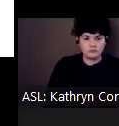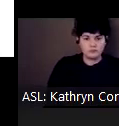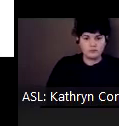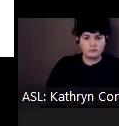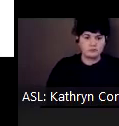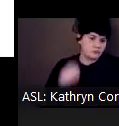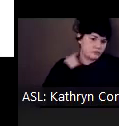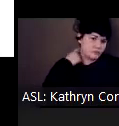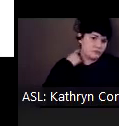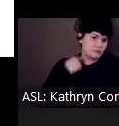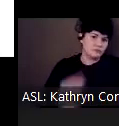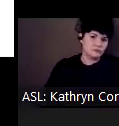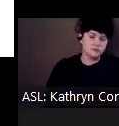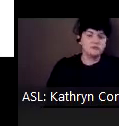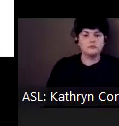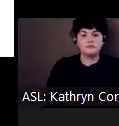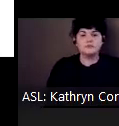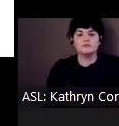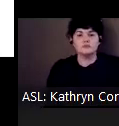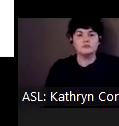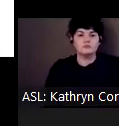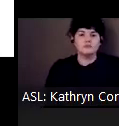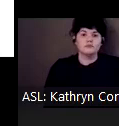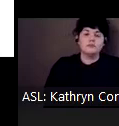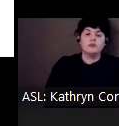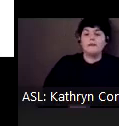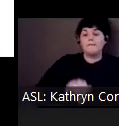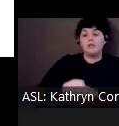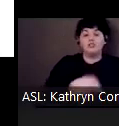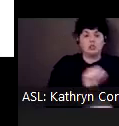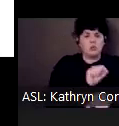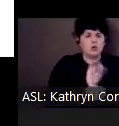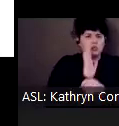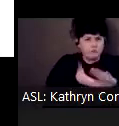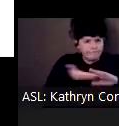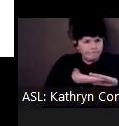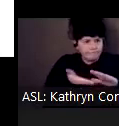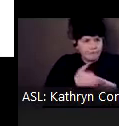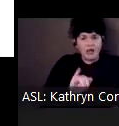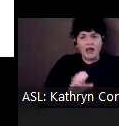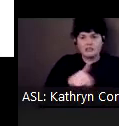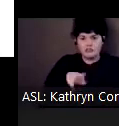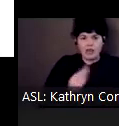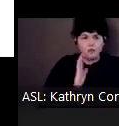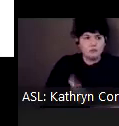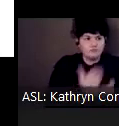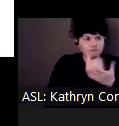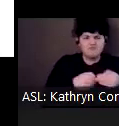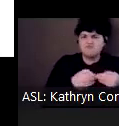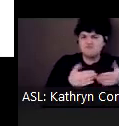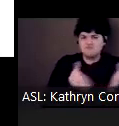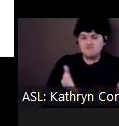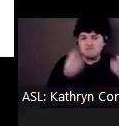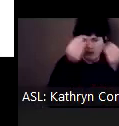What Michigan Works was doing then is they were running the iChats, and based on the basic information they gathered, then they would give it